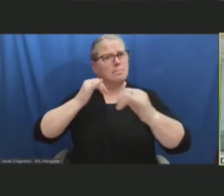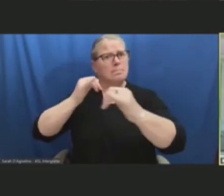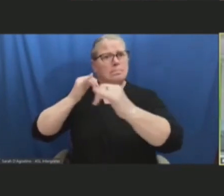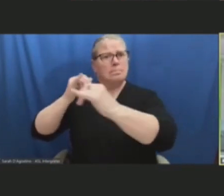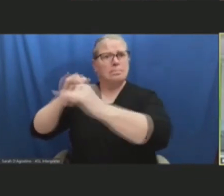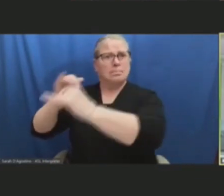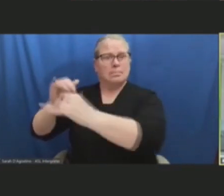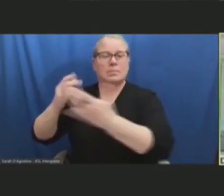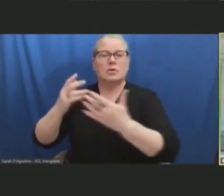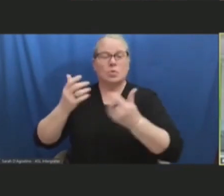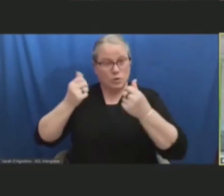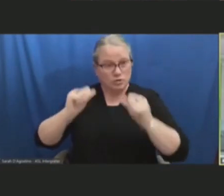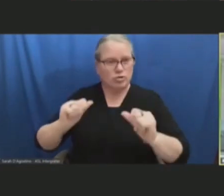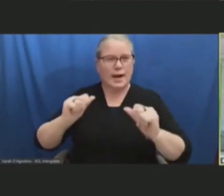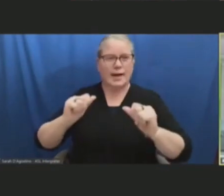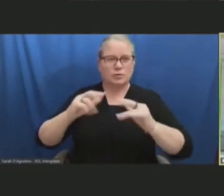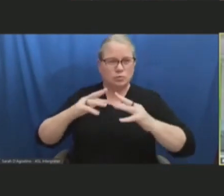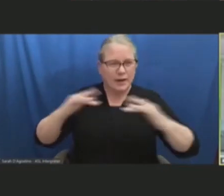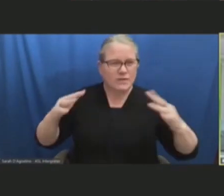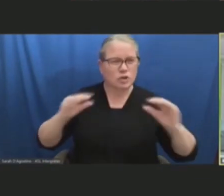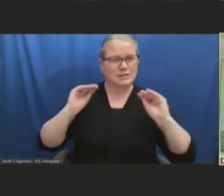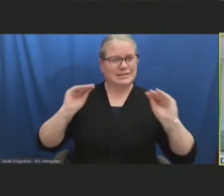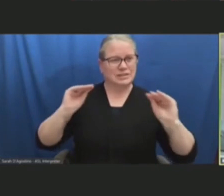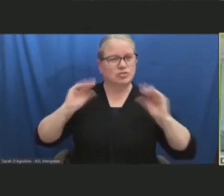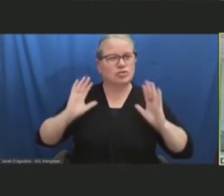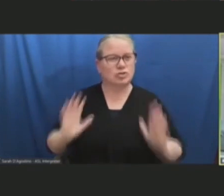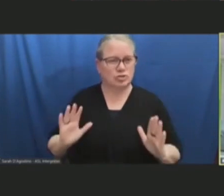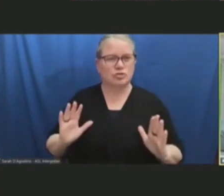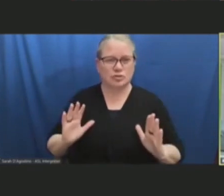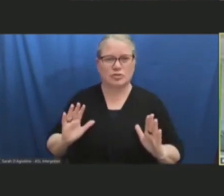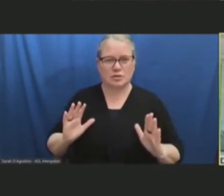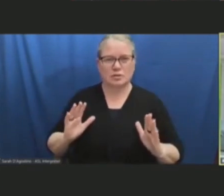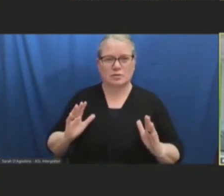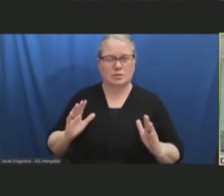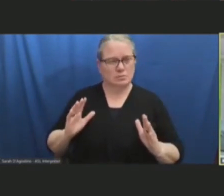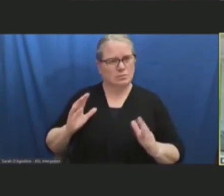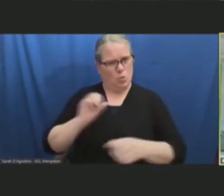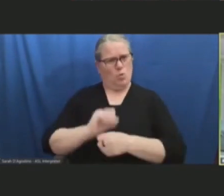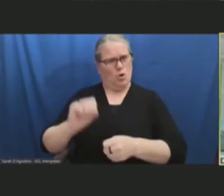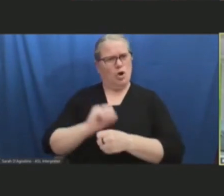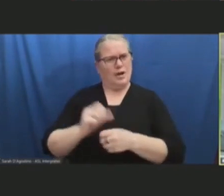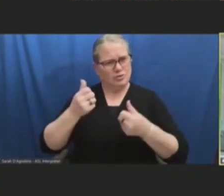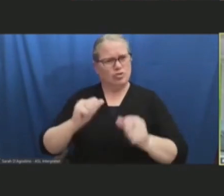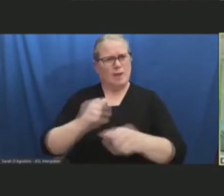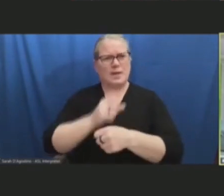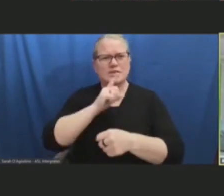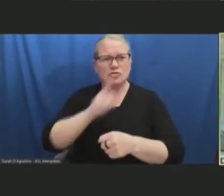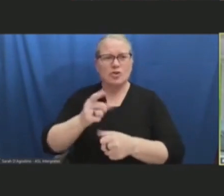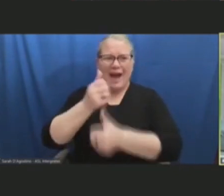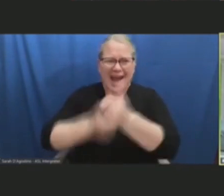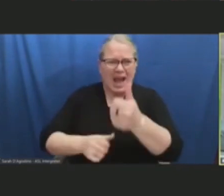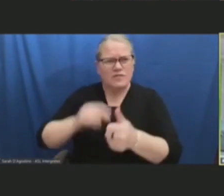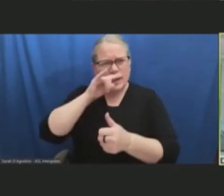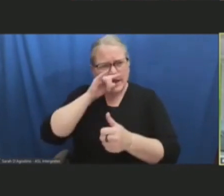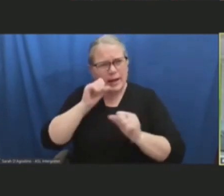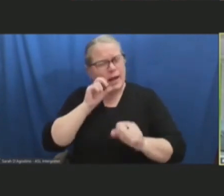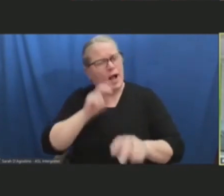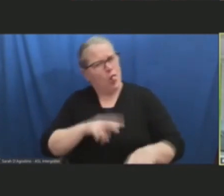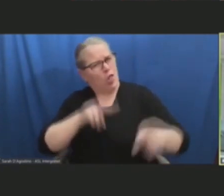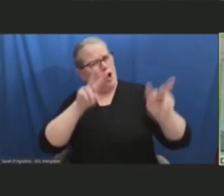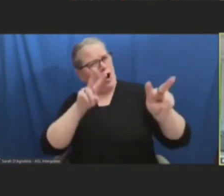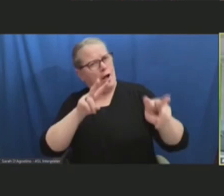most diverse teacher corps in the history of this state, to make sure that every kid has a mentor they can look to and they can learn